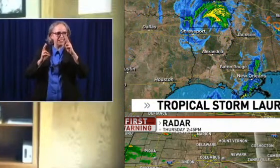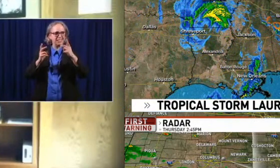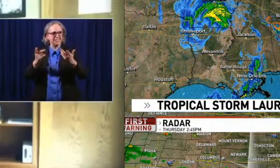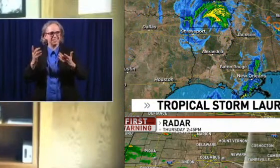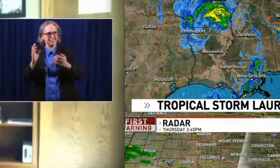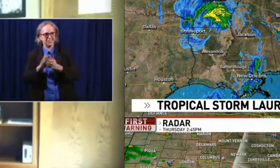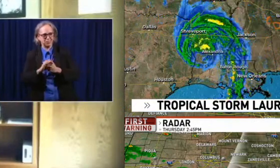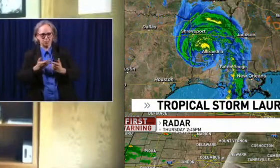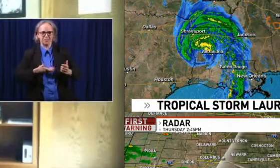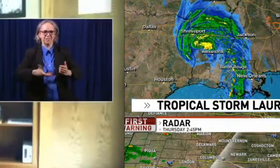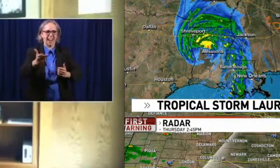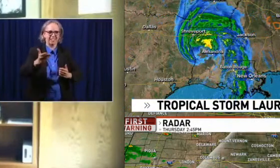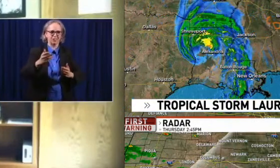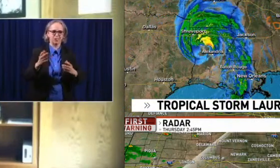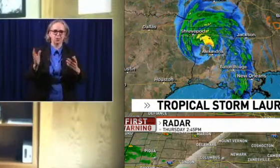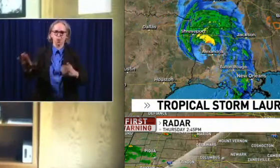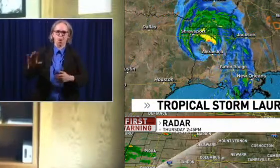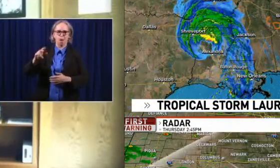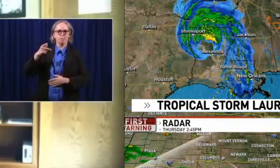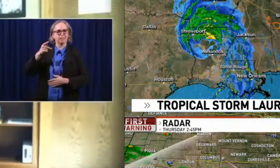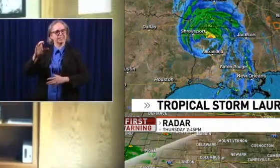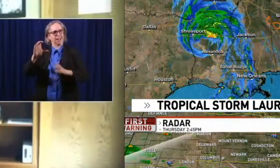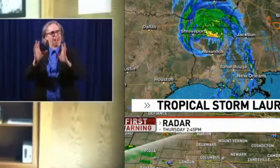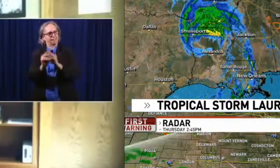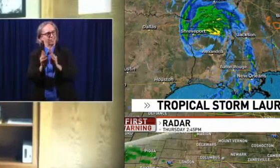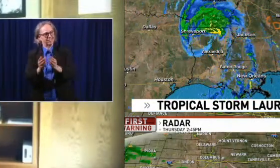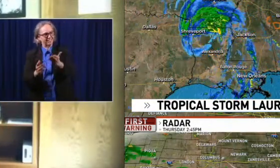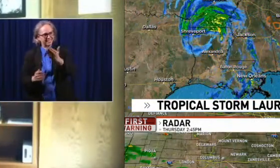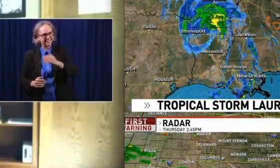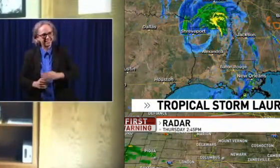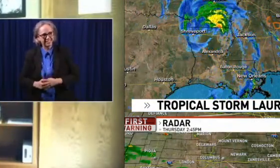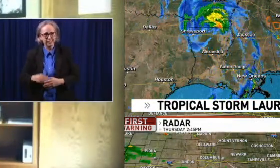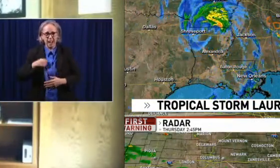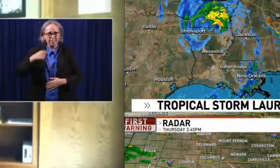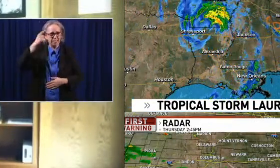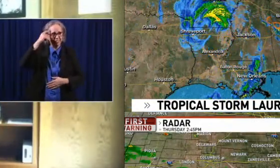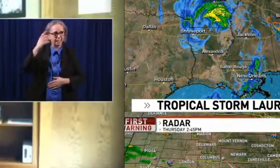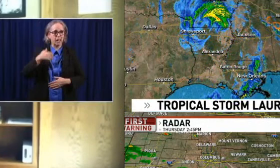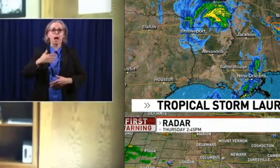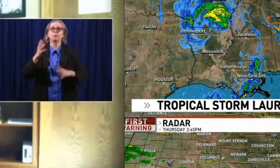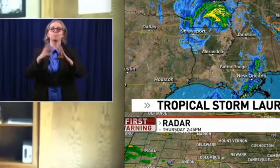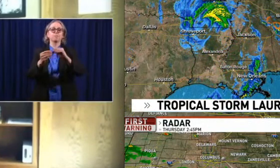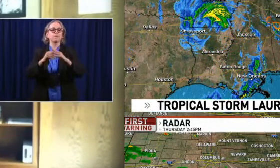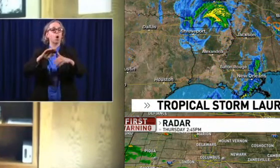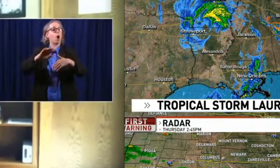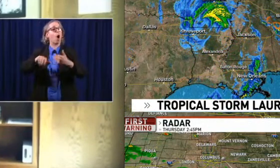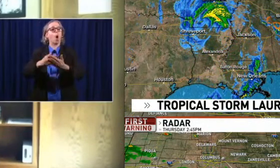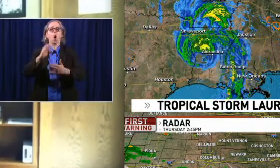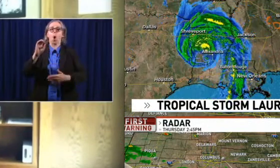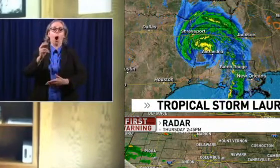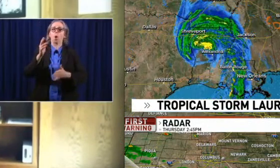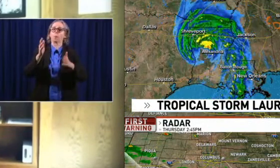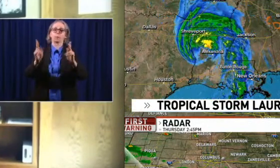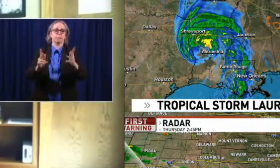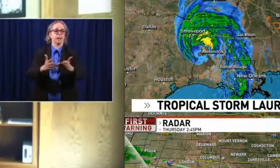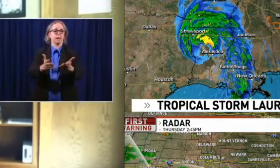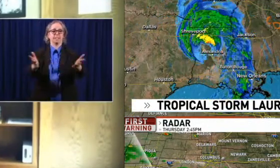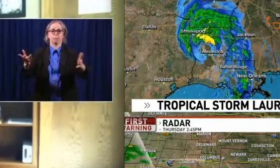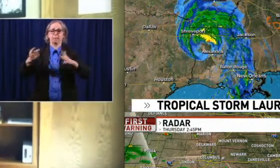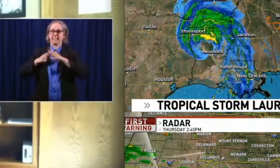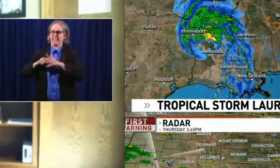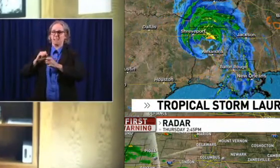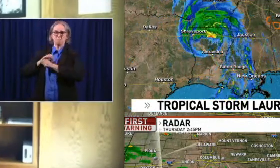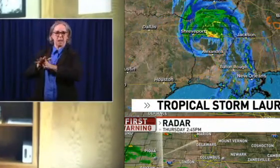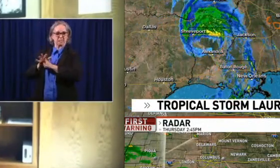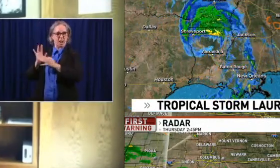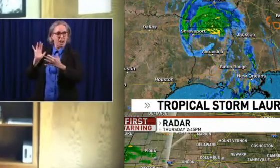be a part of your briefing. And I think I speak for all Ohioans that ever since the beginning of this pandemic, we've really